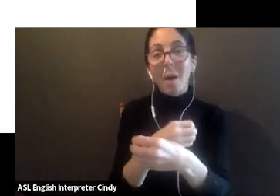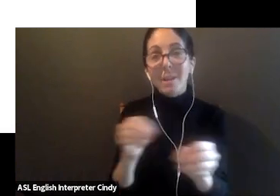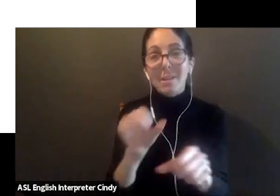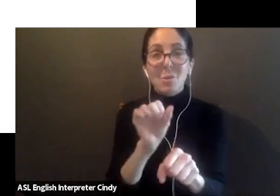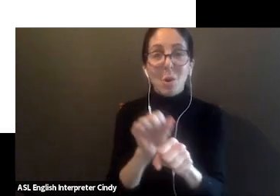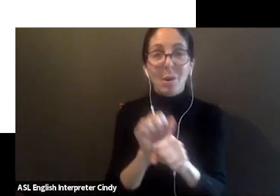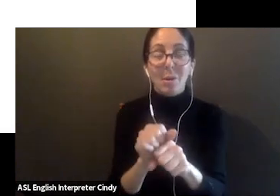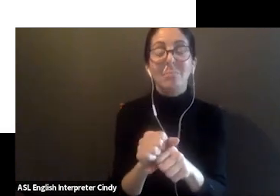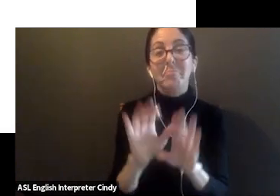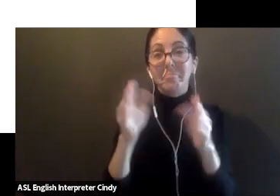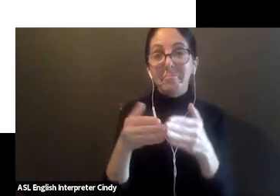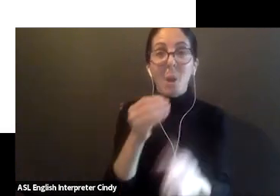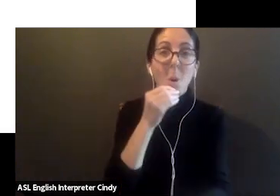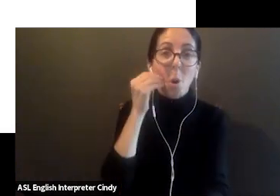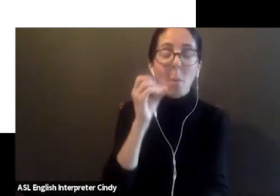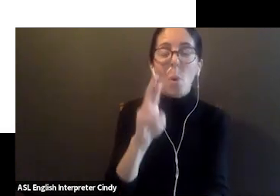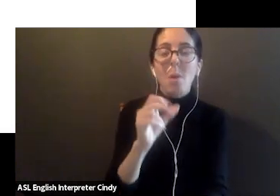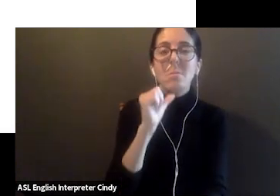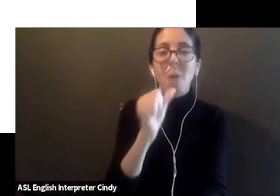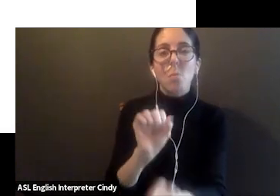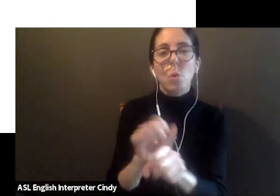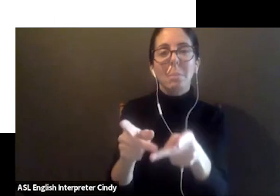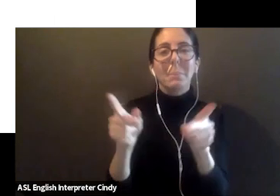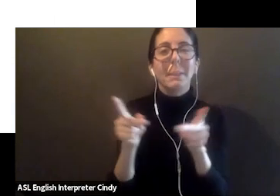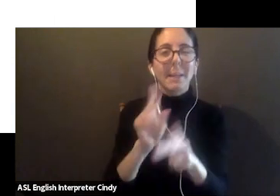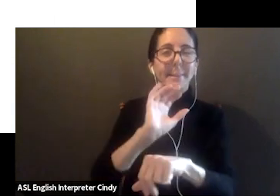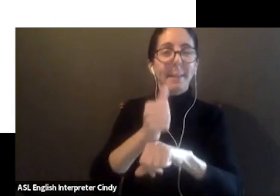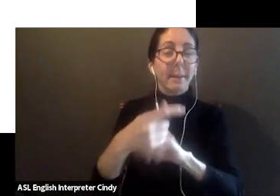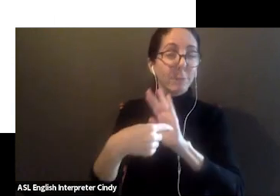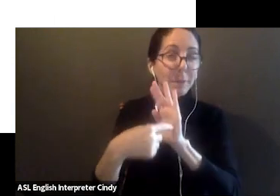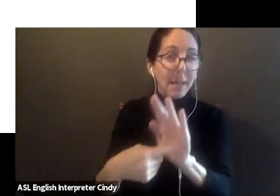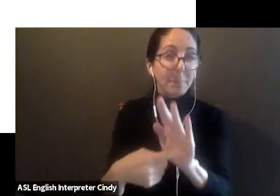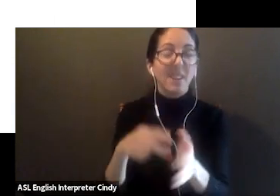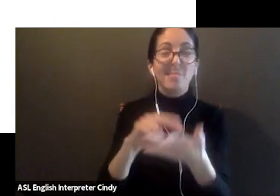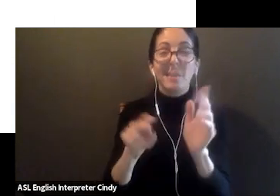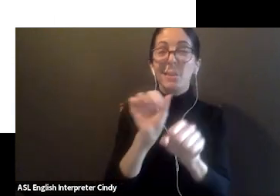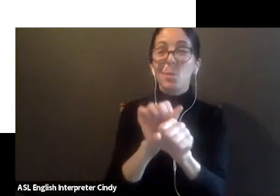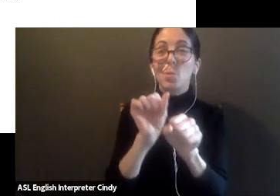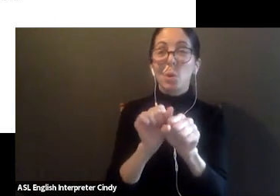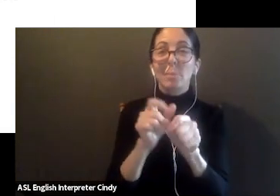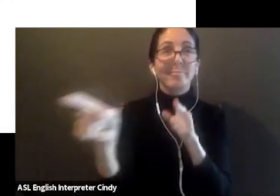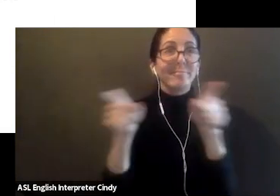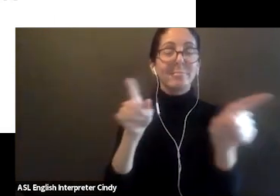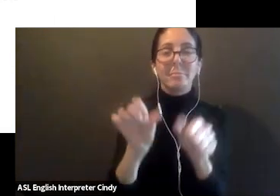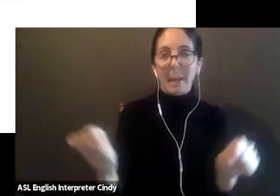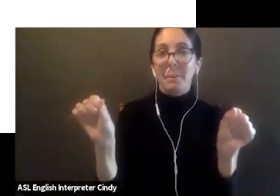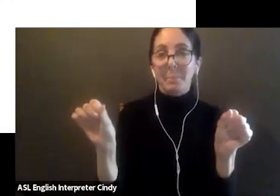on home and other non-workplace settings. So for example, work from anywhere.